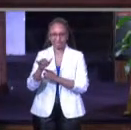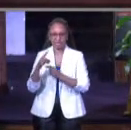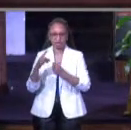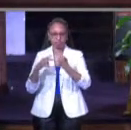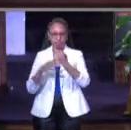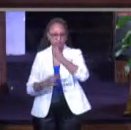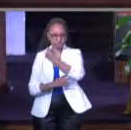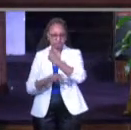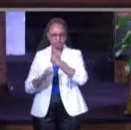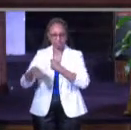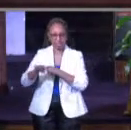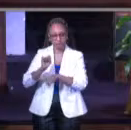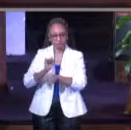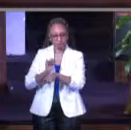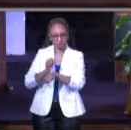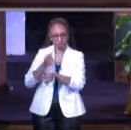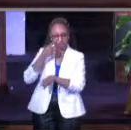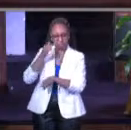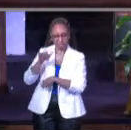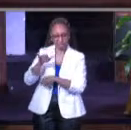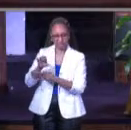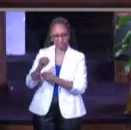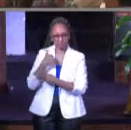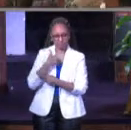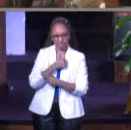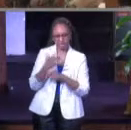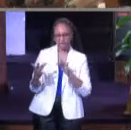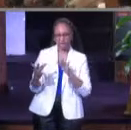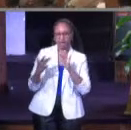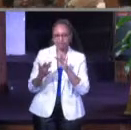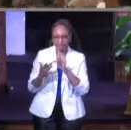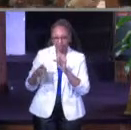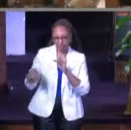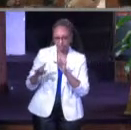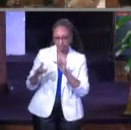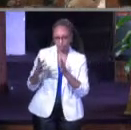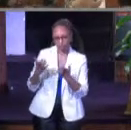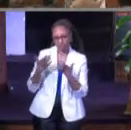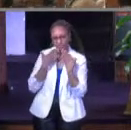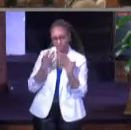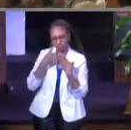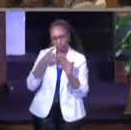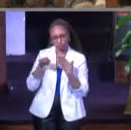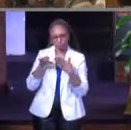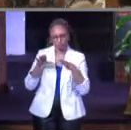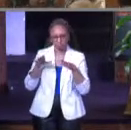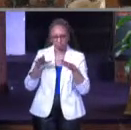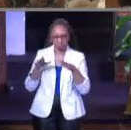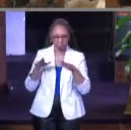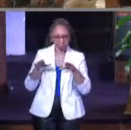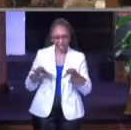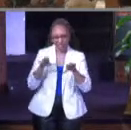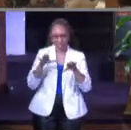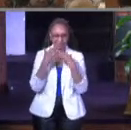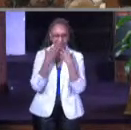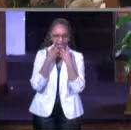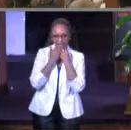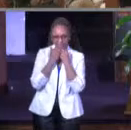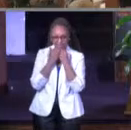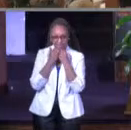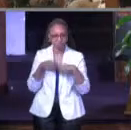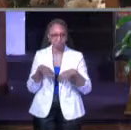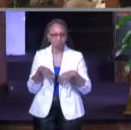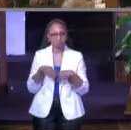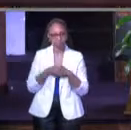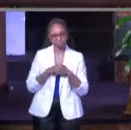company. So we've been in touch with them. He just wanted to thank you for your acts of kindness, brother. He wanted to thank